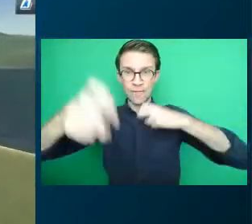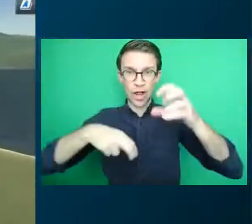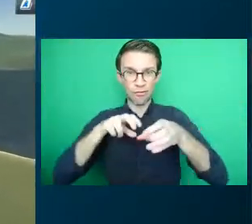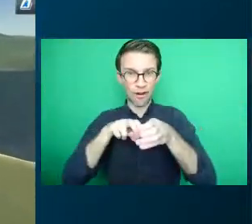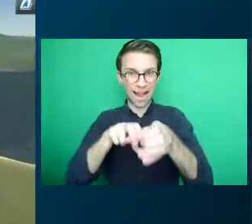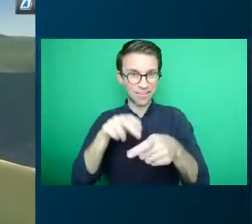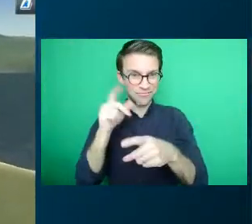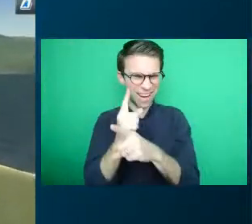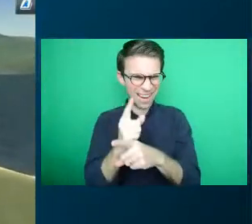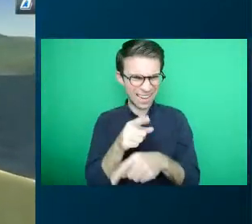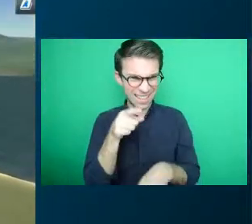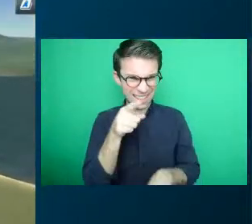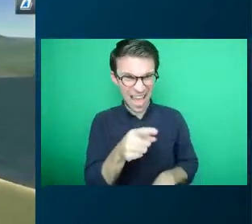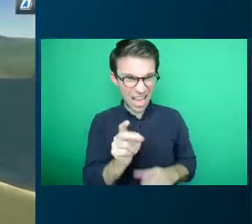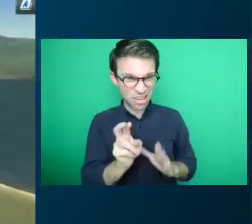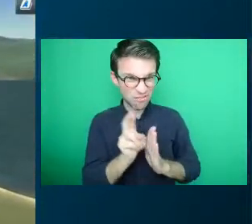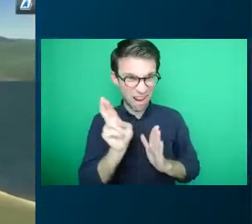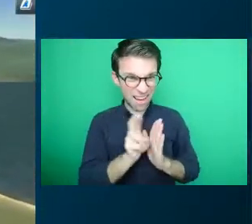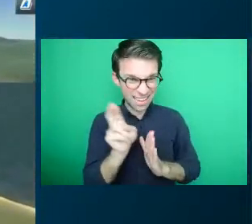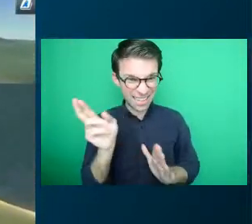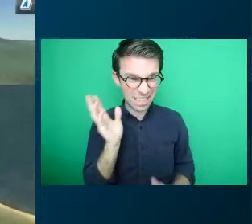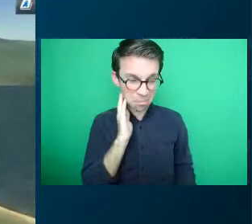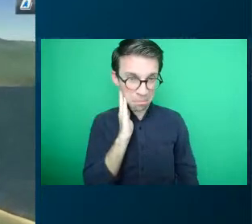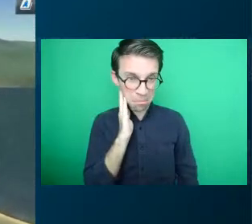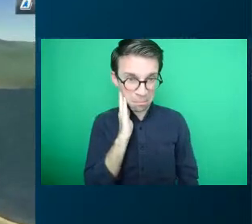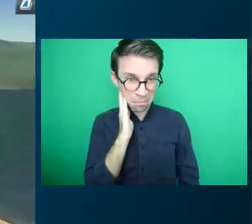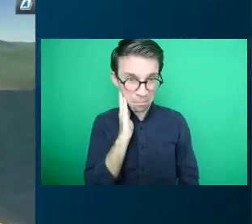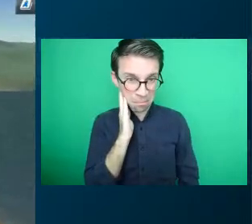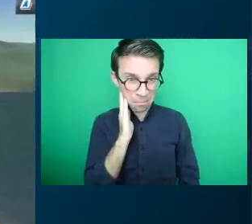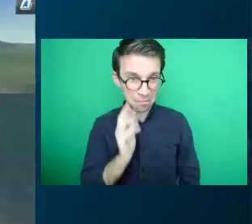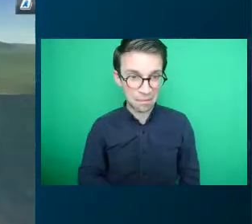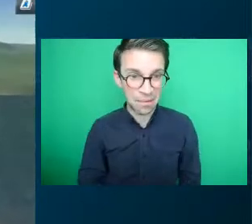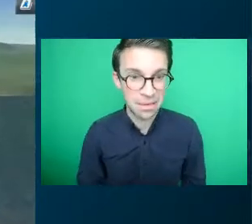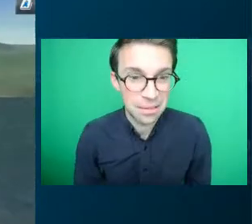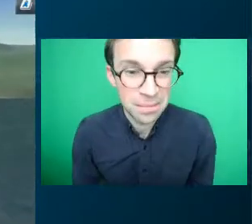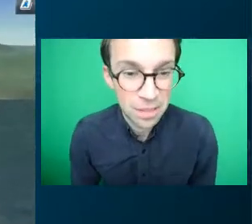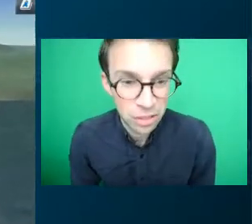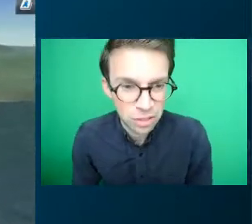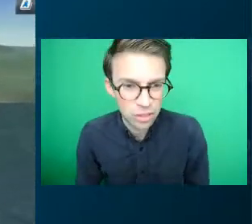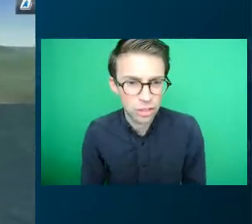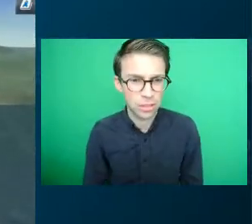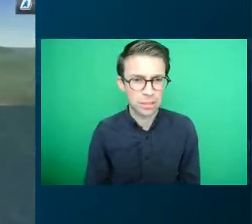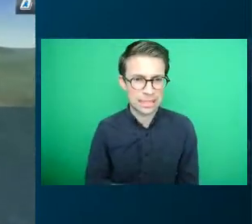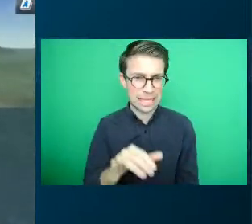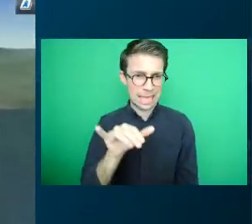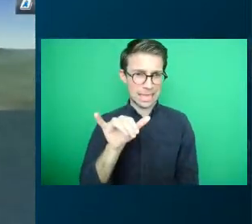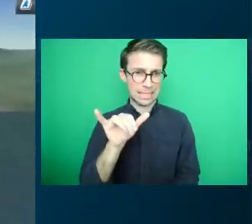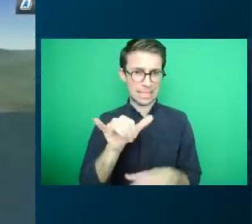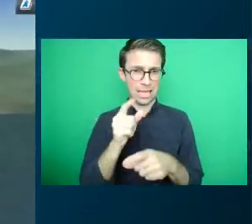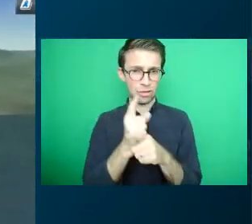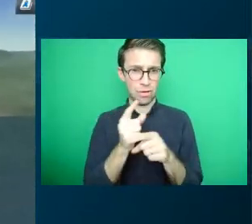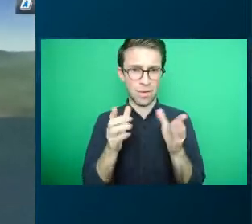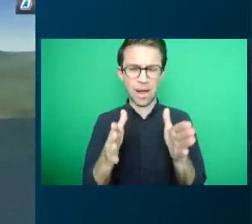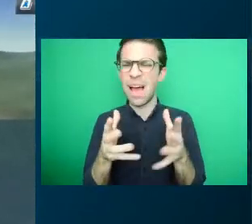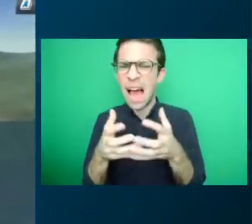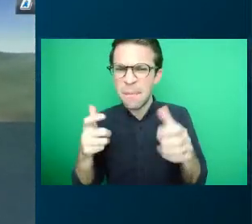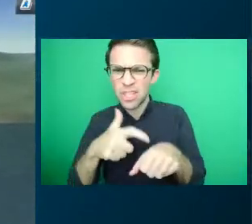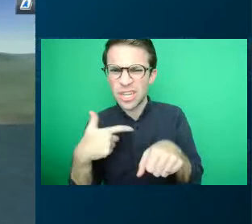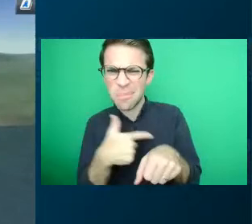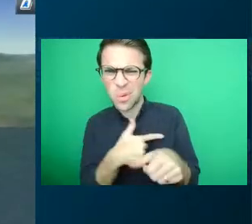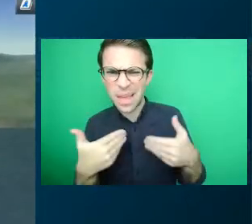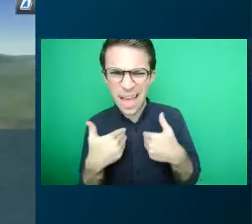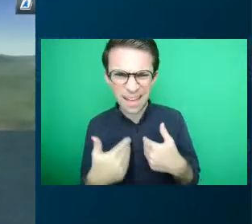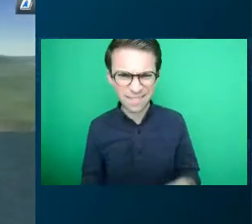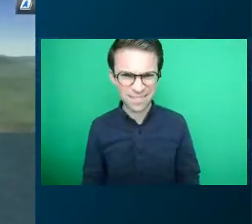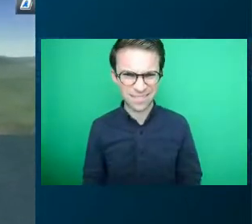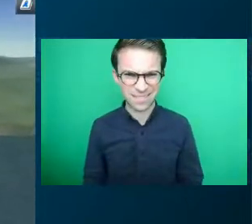I don't know if that's really the right way to launch things. How much time do we have?